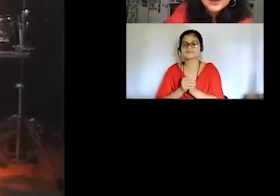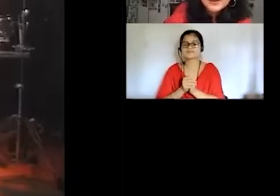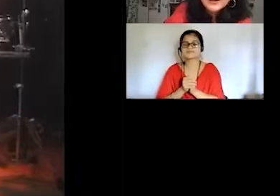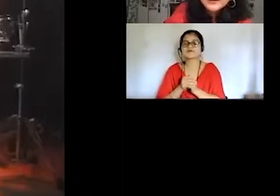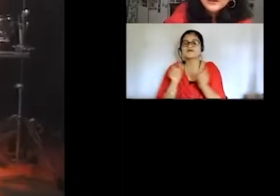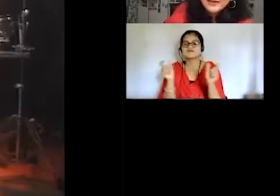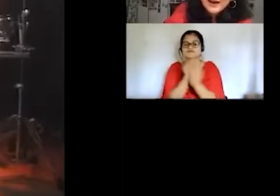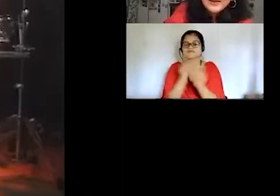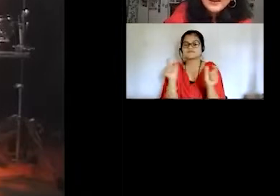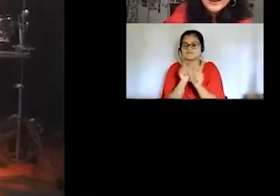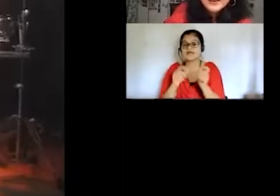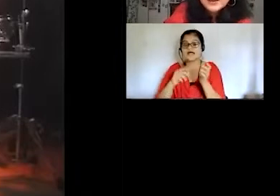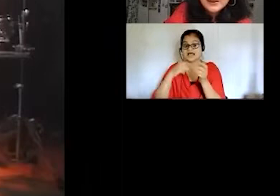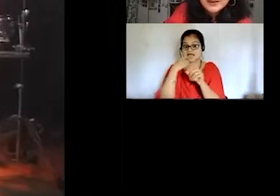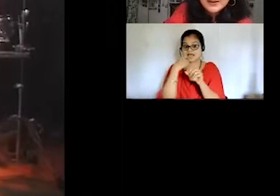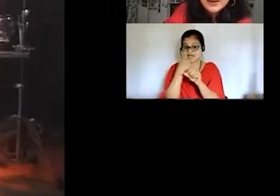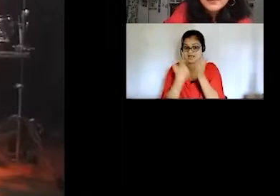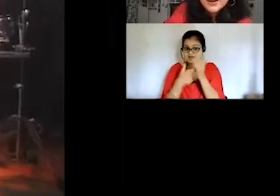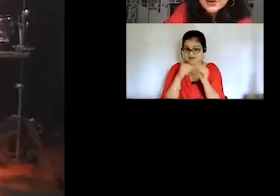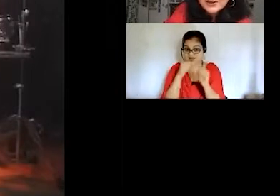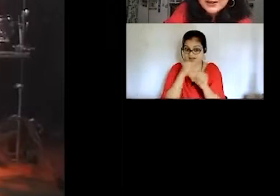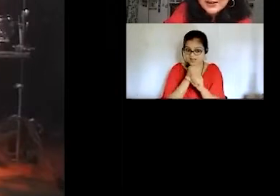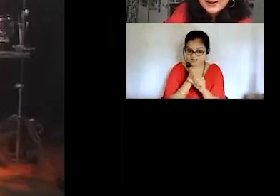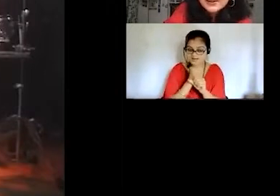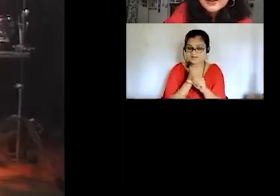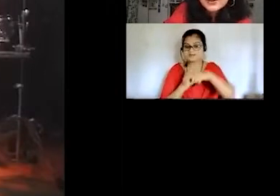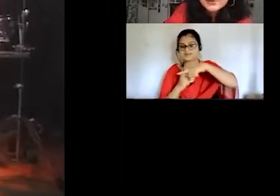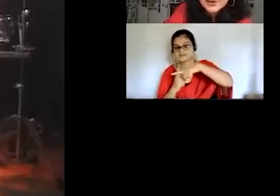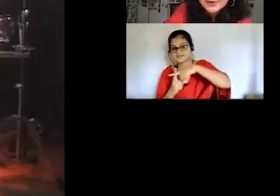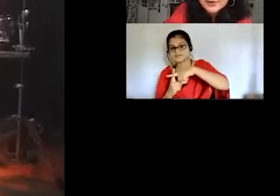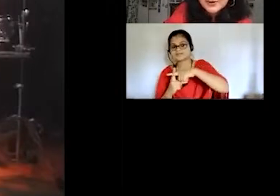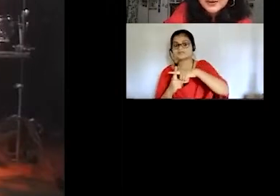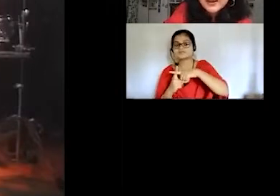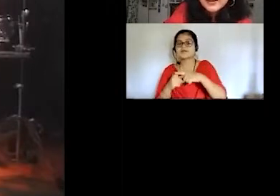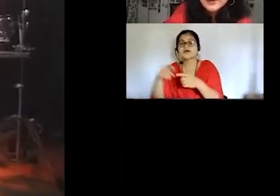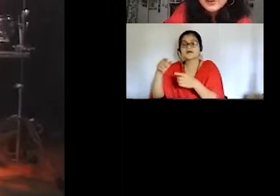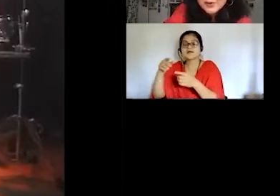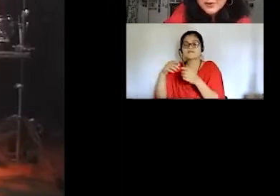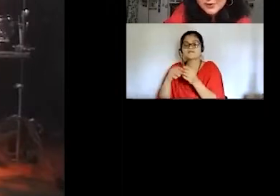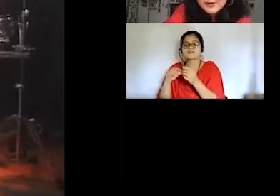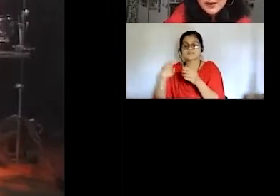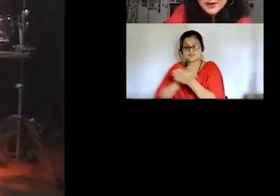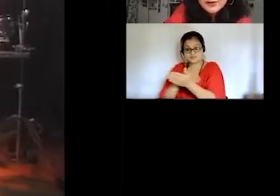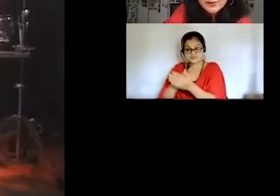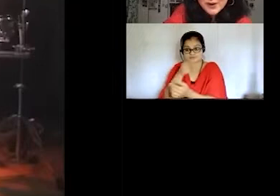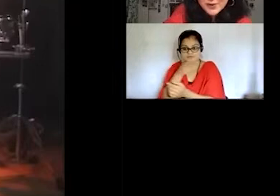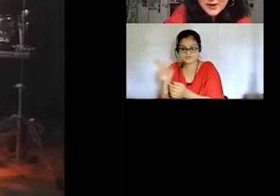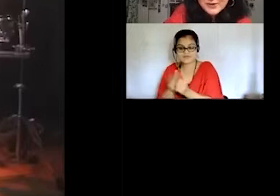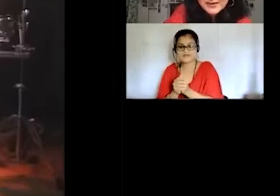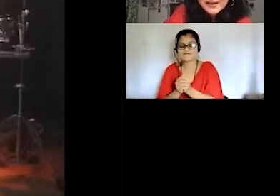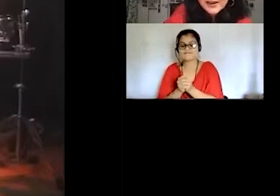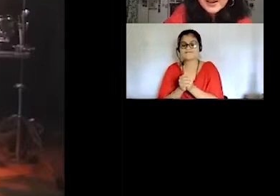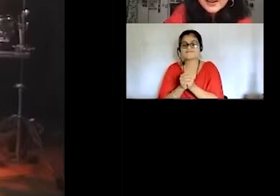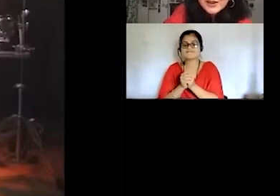elements. The rag and its melody matches the scales in gypsy music, in the music of Spanish flamenco